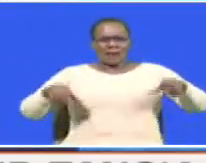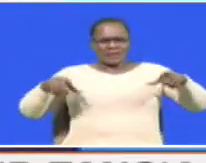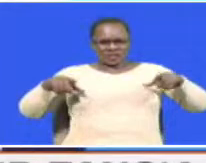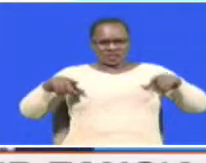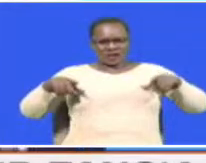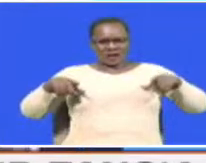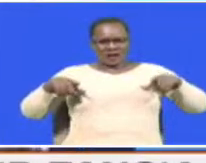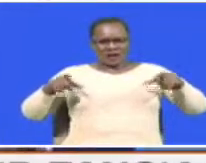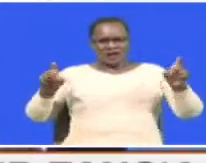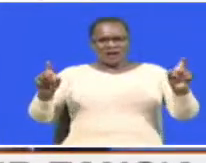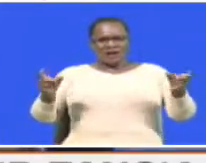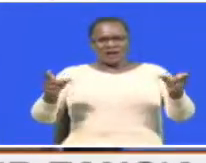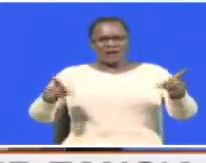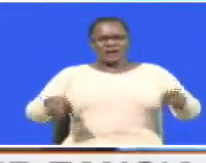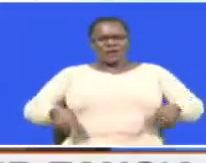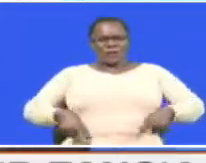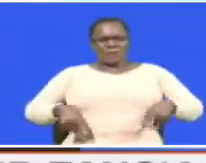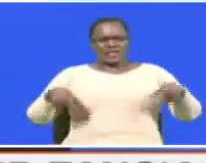Radio Maisha!